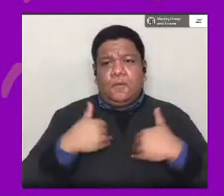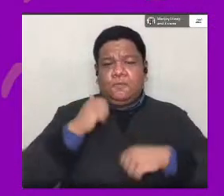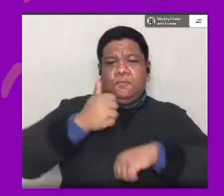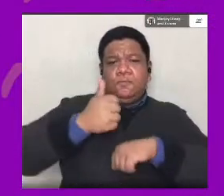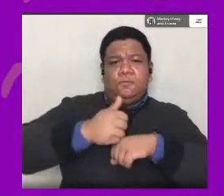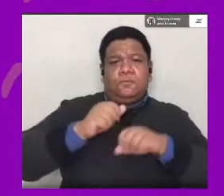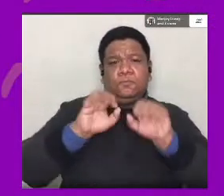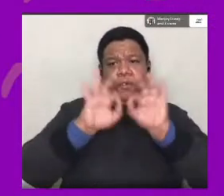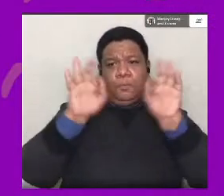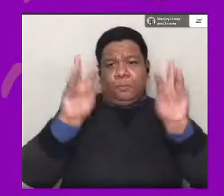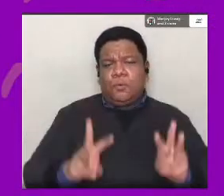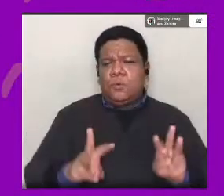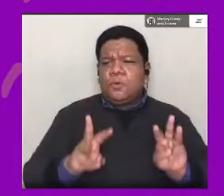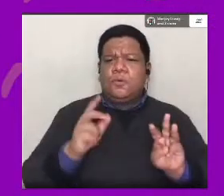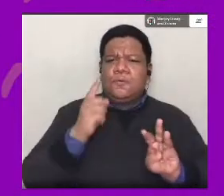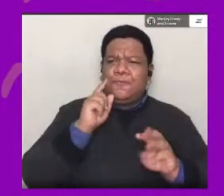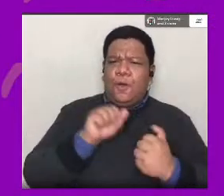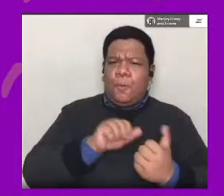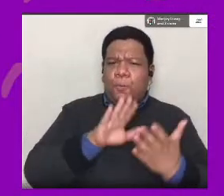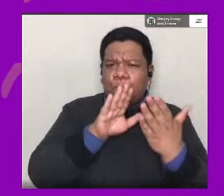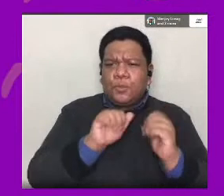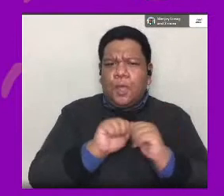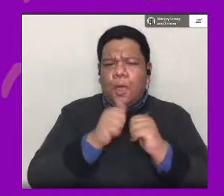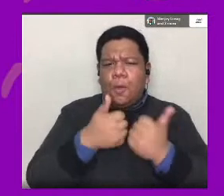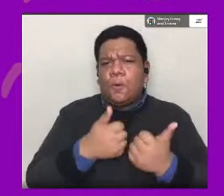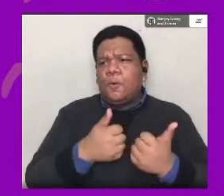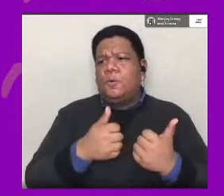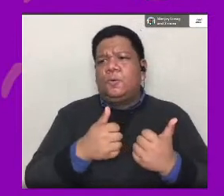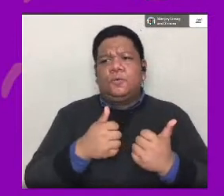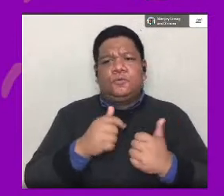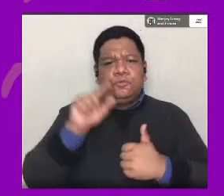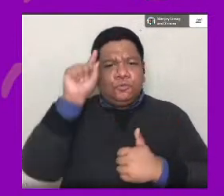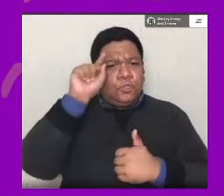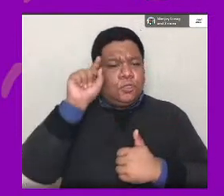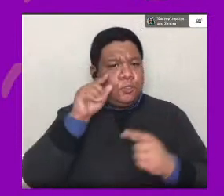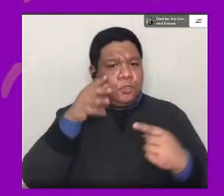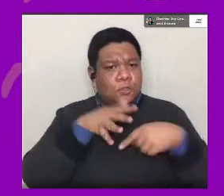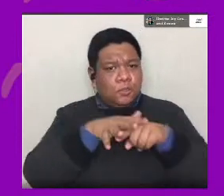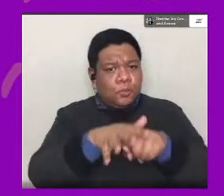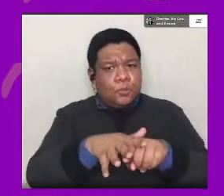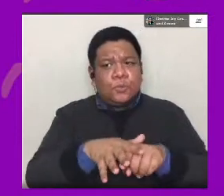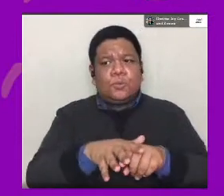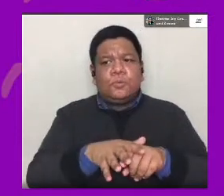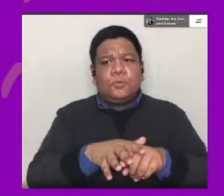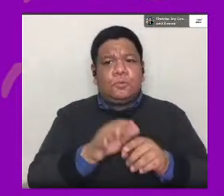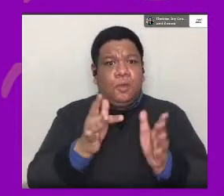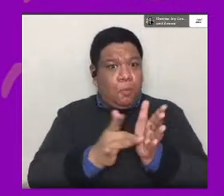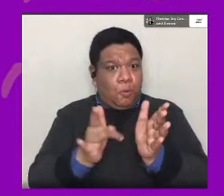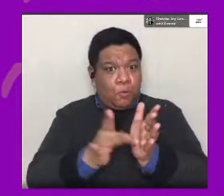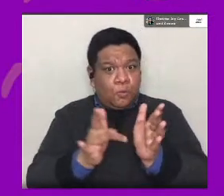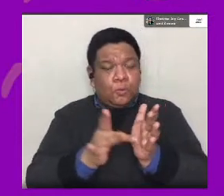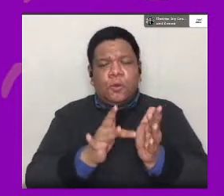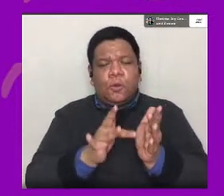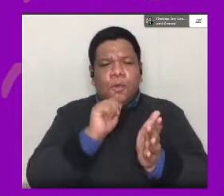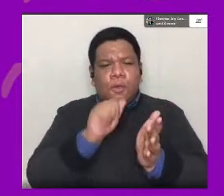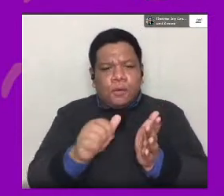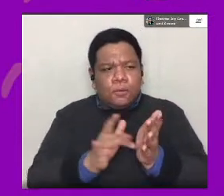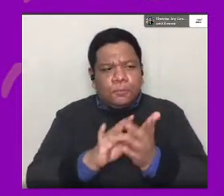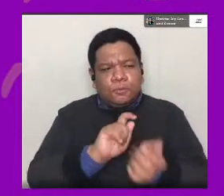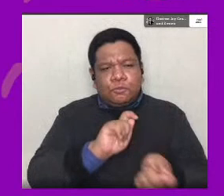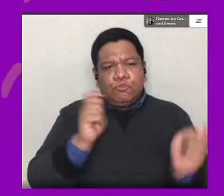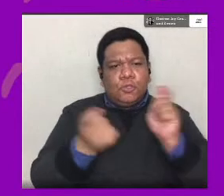to gender integration, from exploitative to accommodating to transformative, and all of their